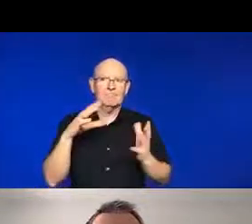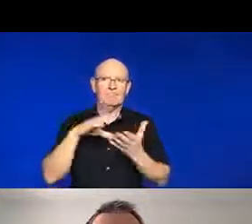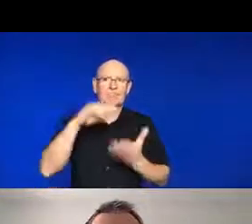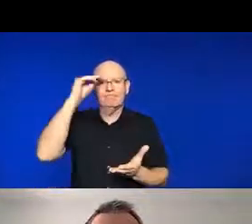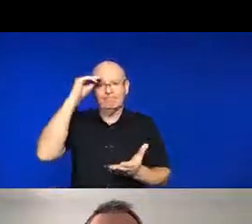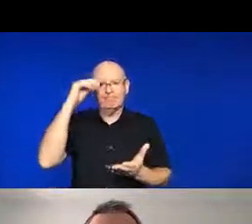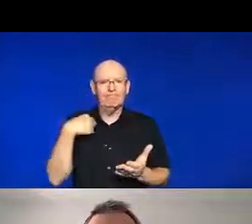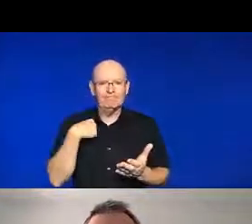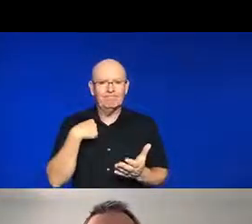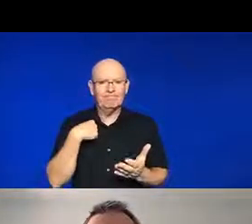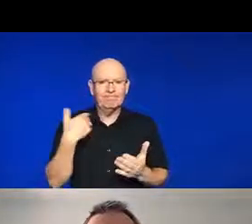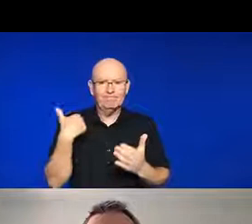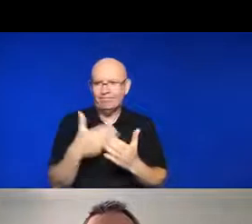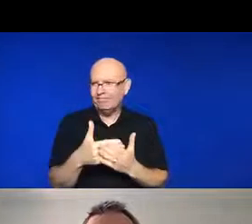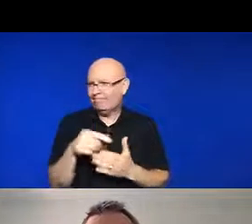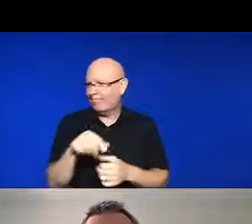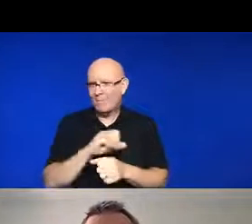Next slide, please.